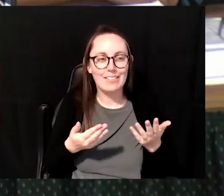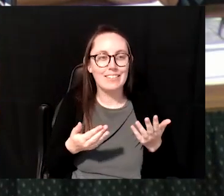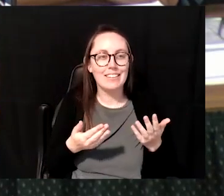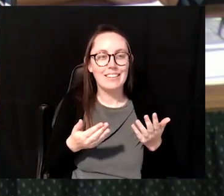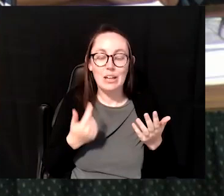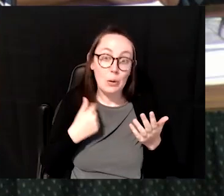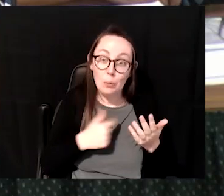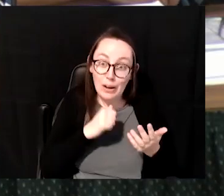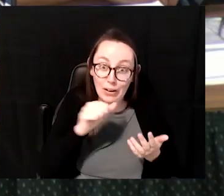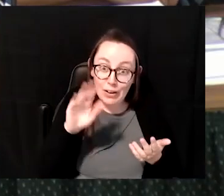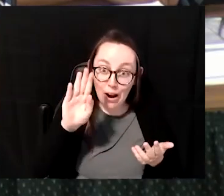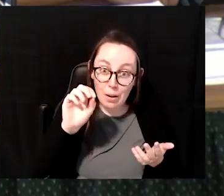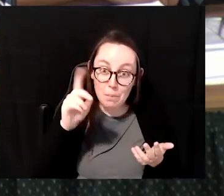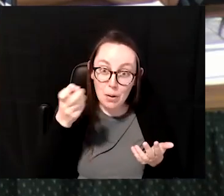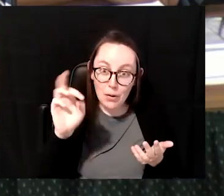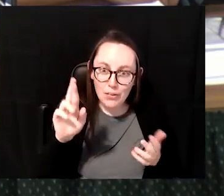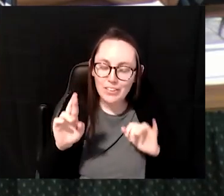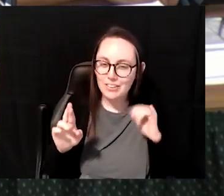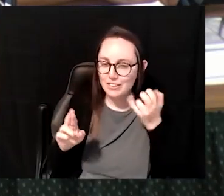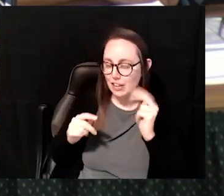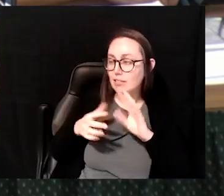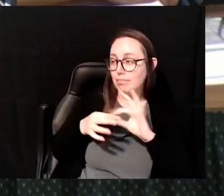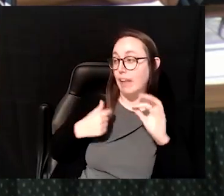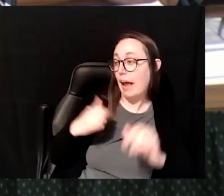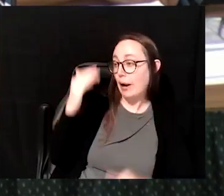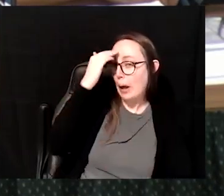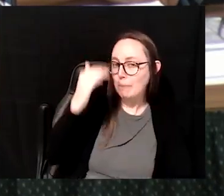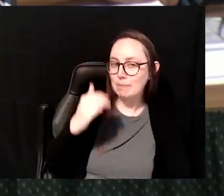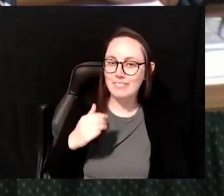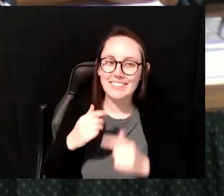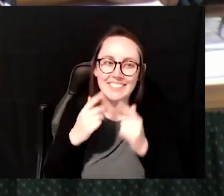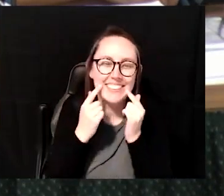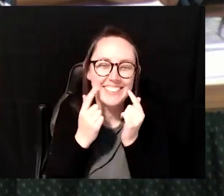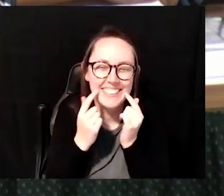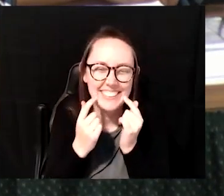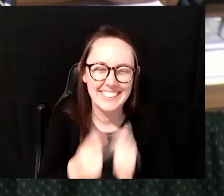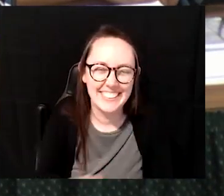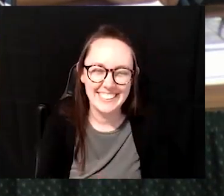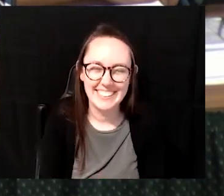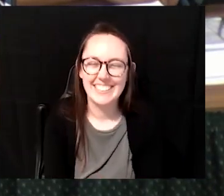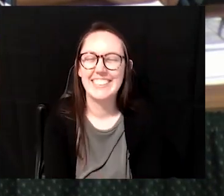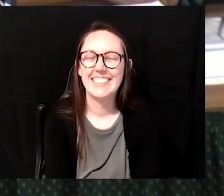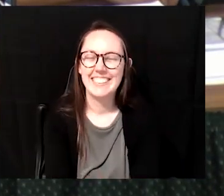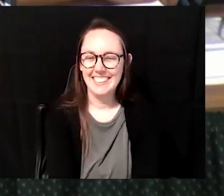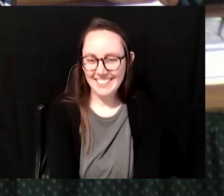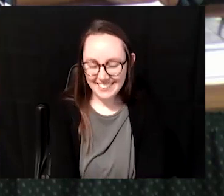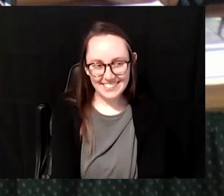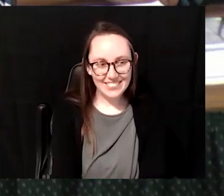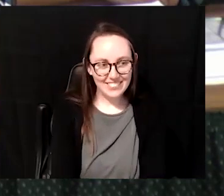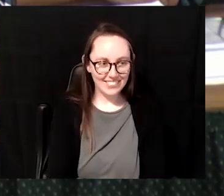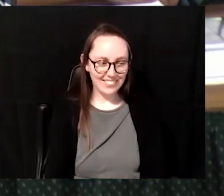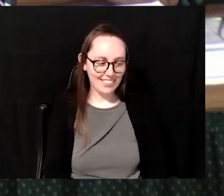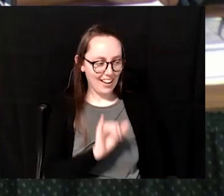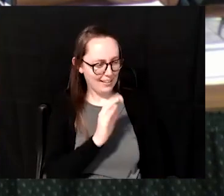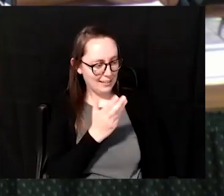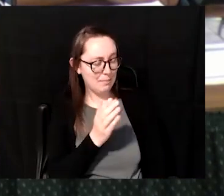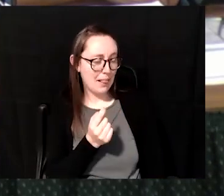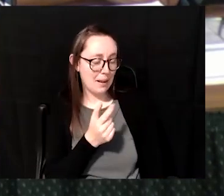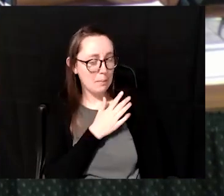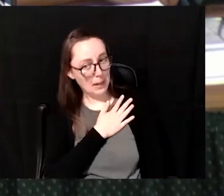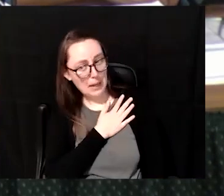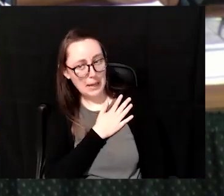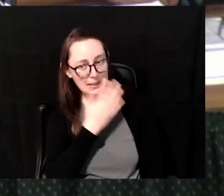um oh no I'm gonna say that a little louder it sounded a little uh I don't know